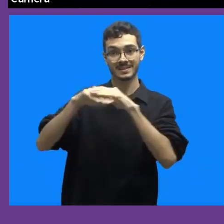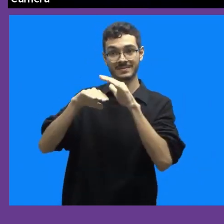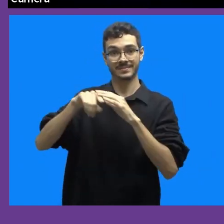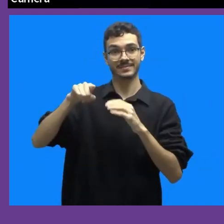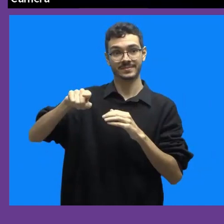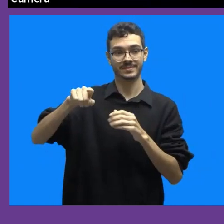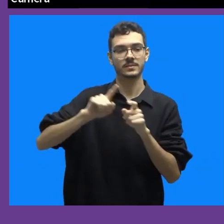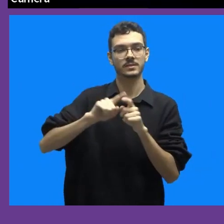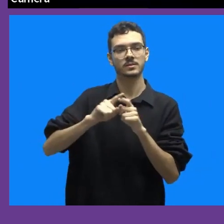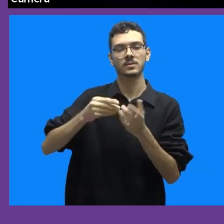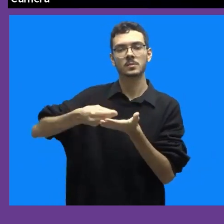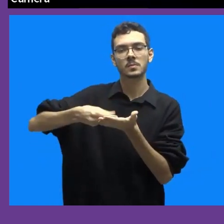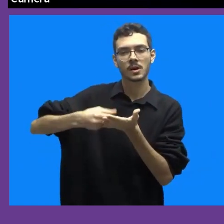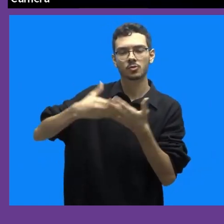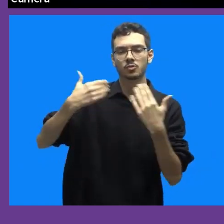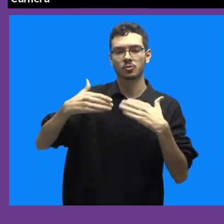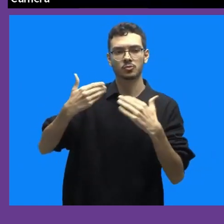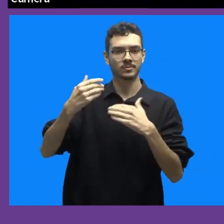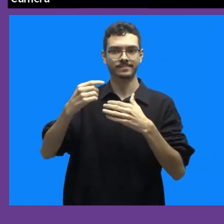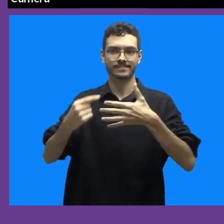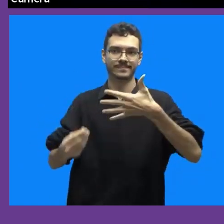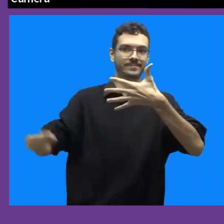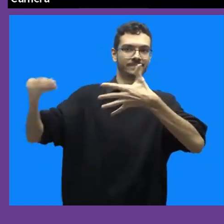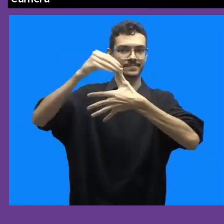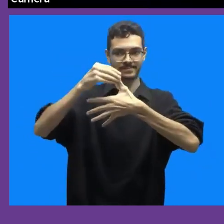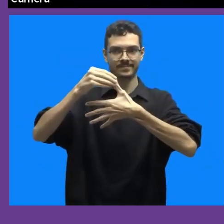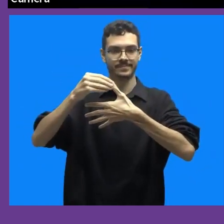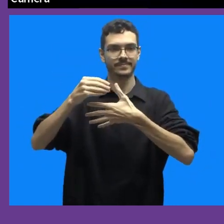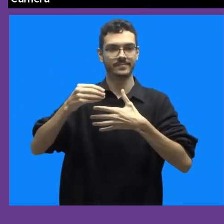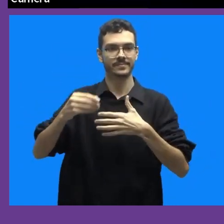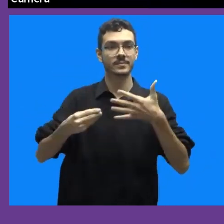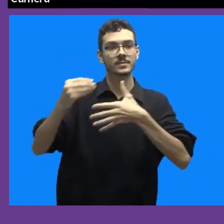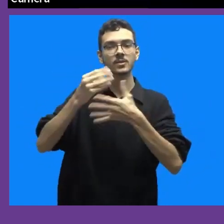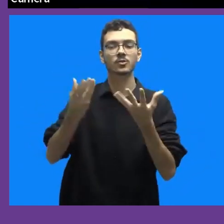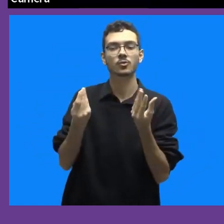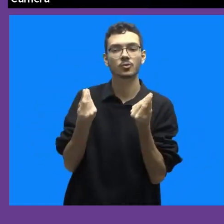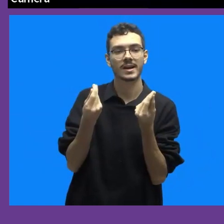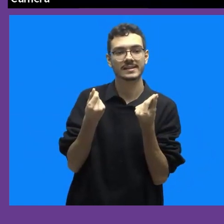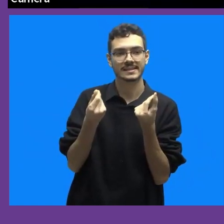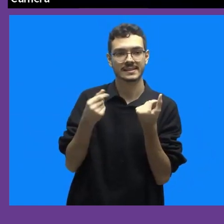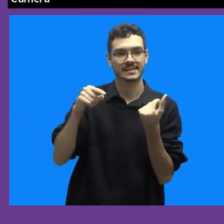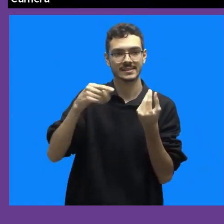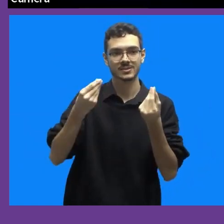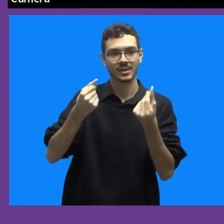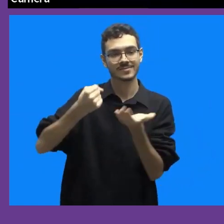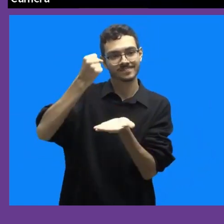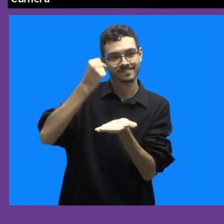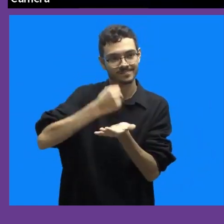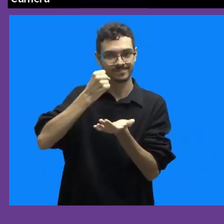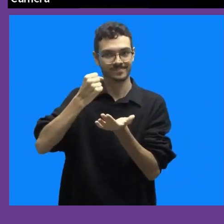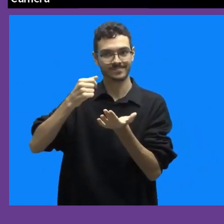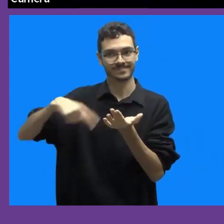quality assurance agencies in embedding accessibility within these standards. He reminded us that